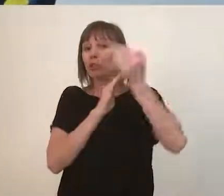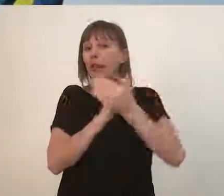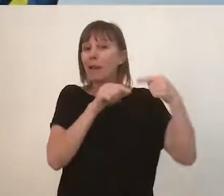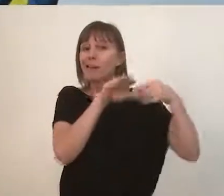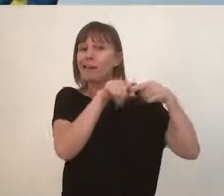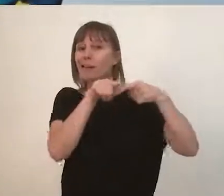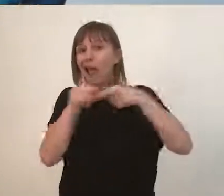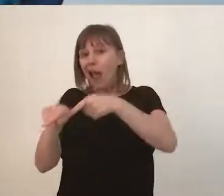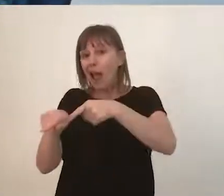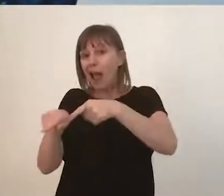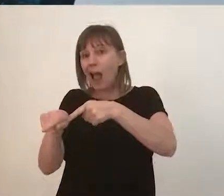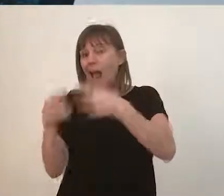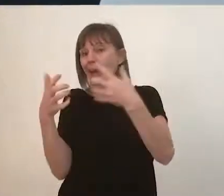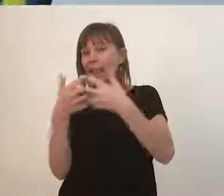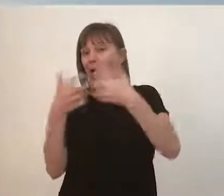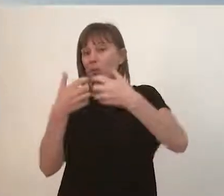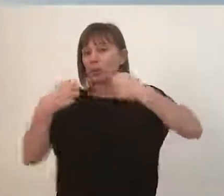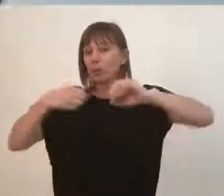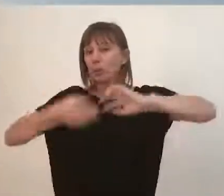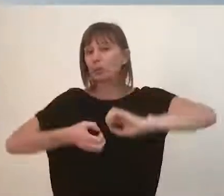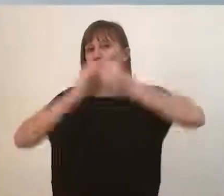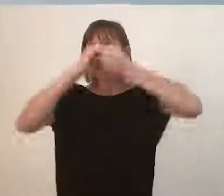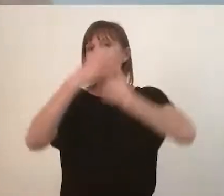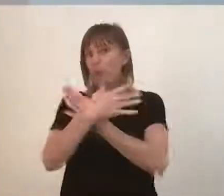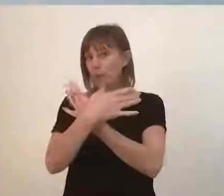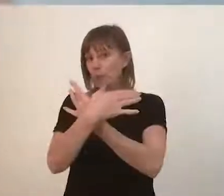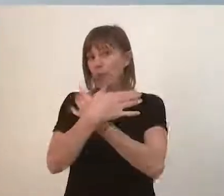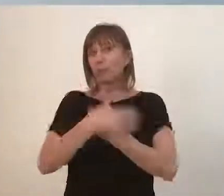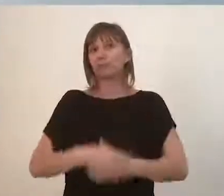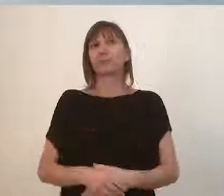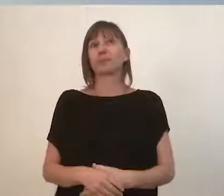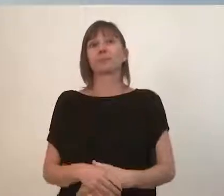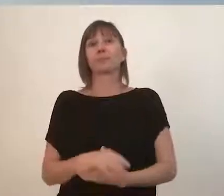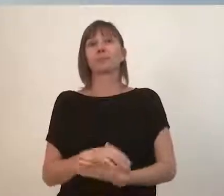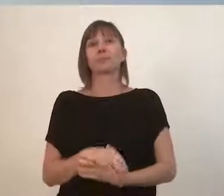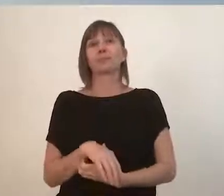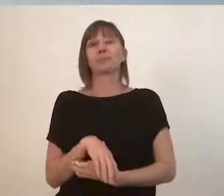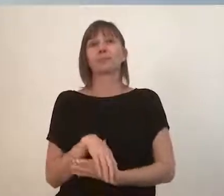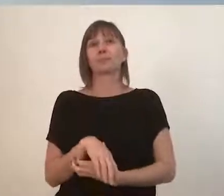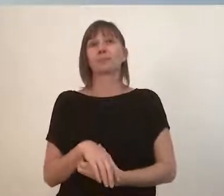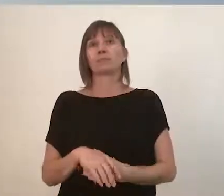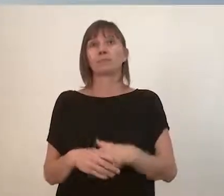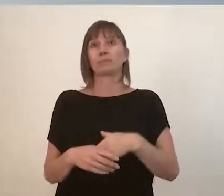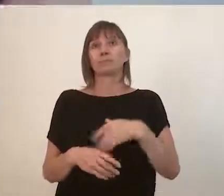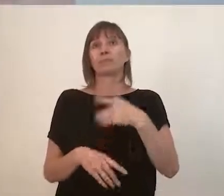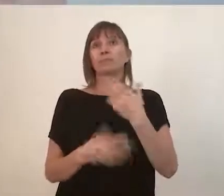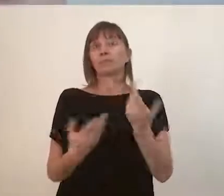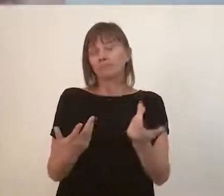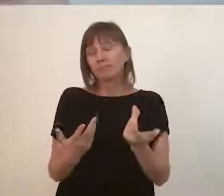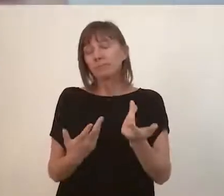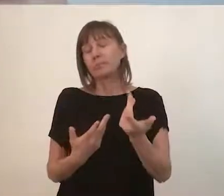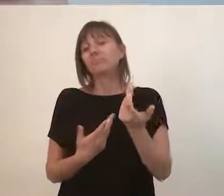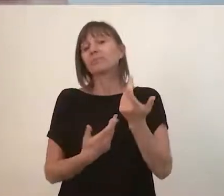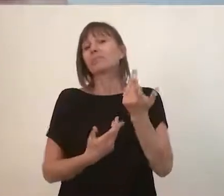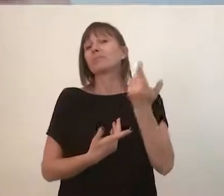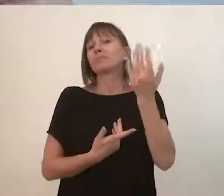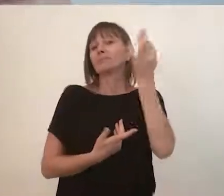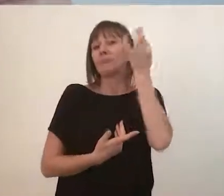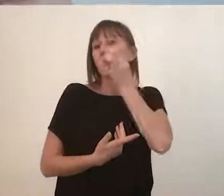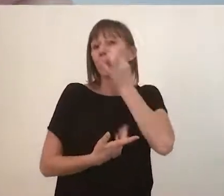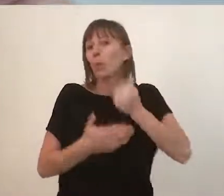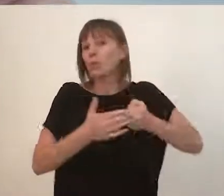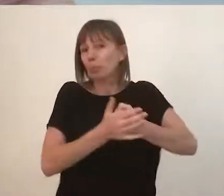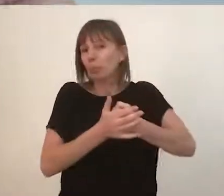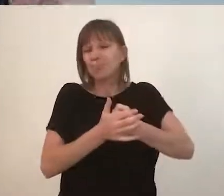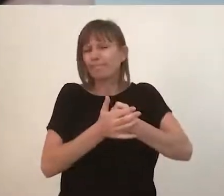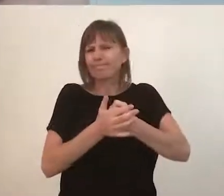I'm using my eye shape as a guideline to help me sketch out the top shape of the wing. What was annoying is that since the eyeliner I was using was waterproof,